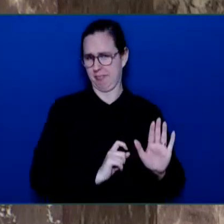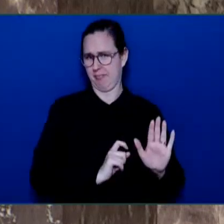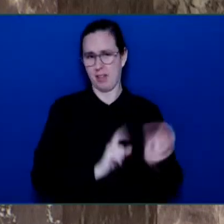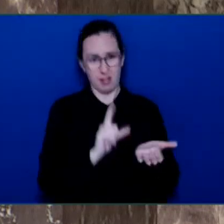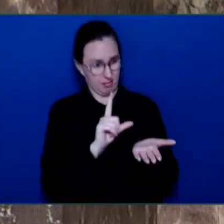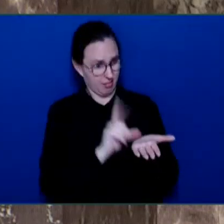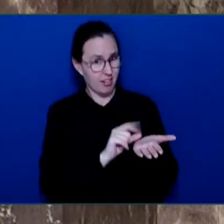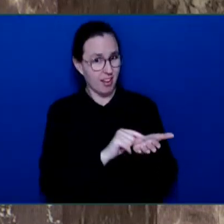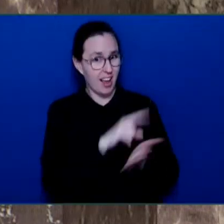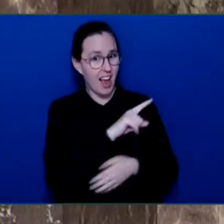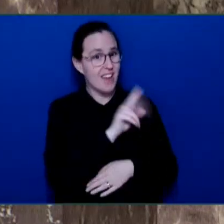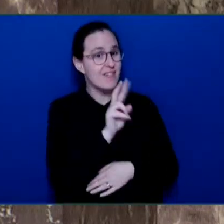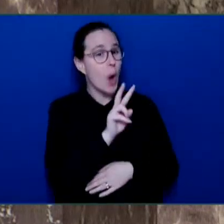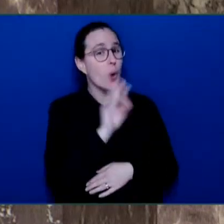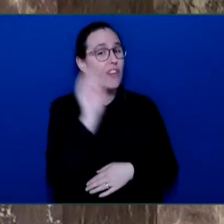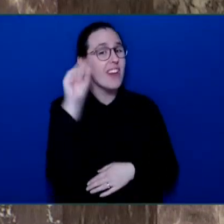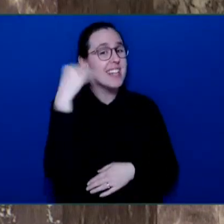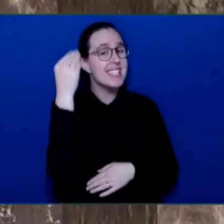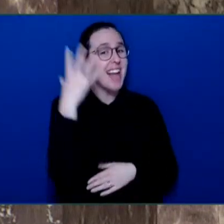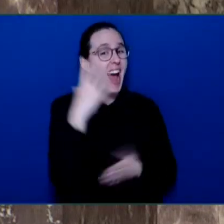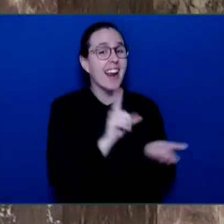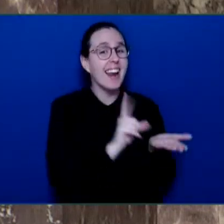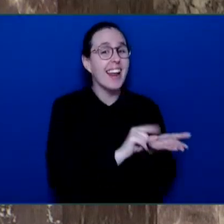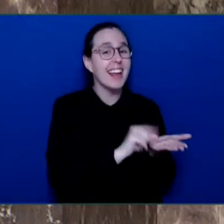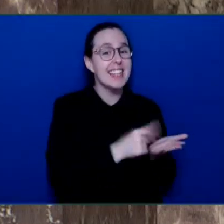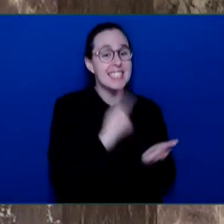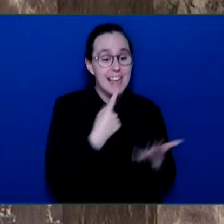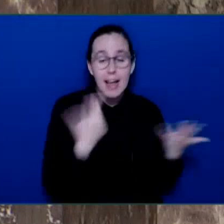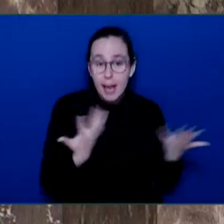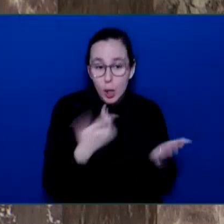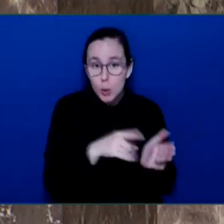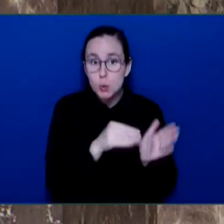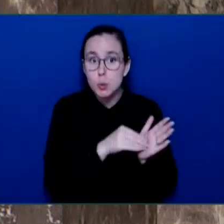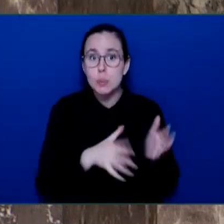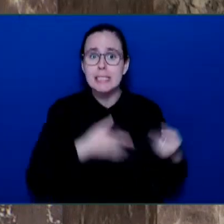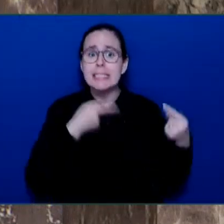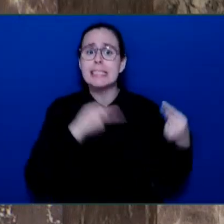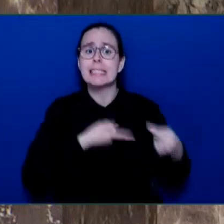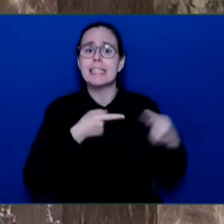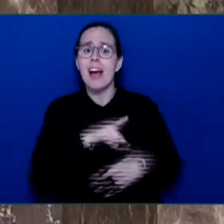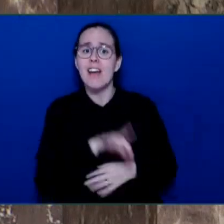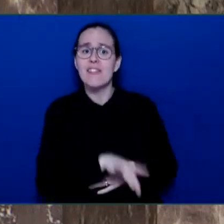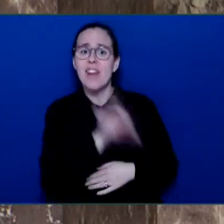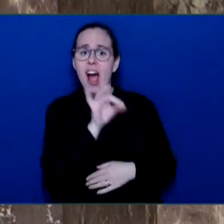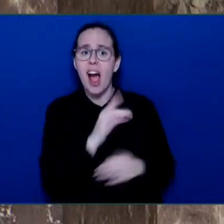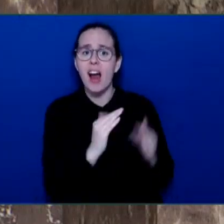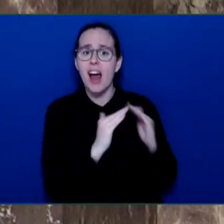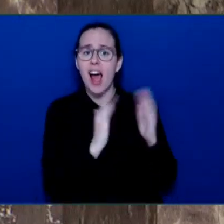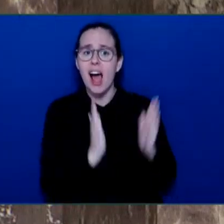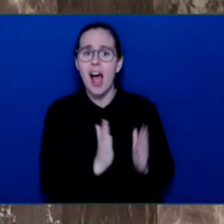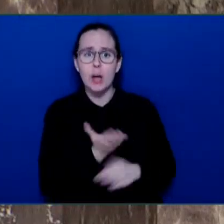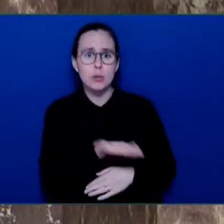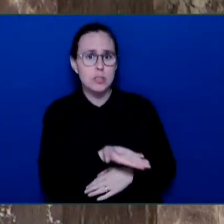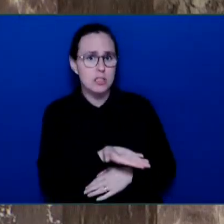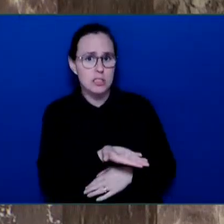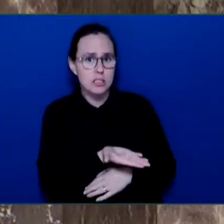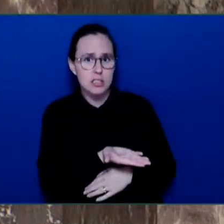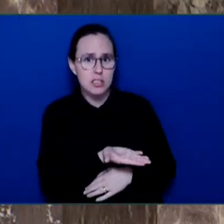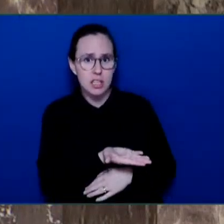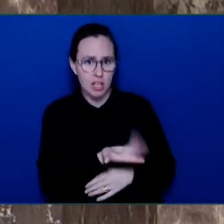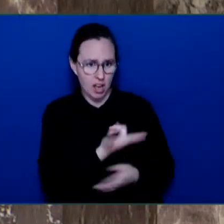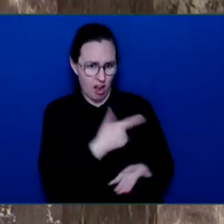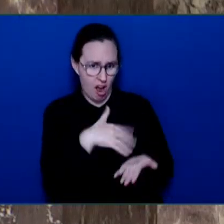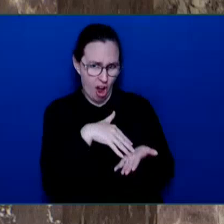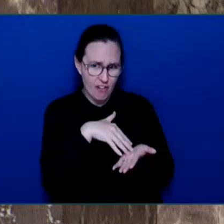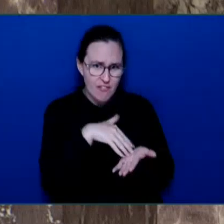Columbia. Vulnerable students because they can't find access to housing close to university campuses. 138 units is what they